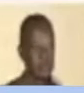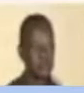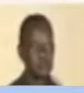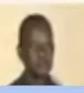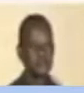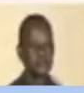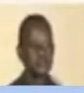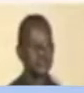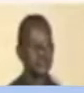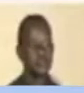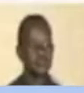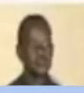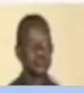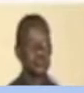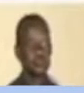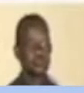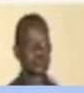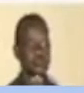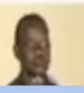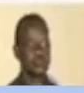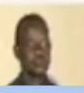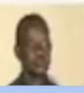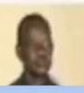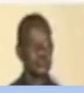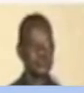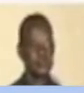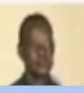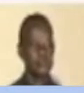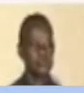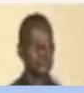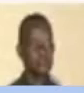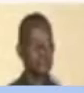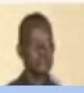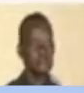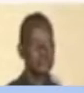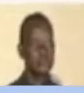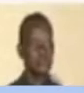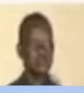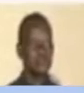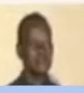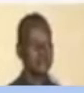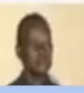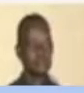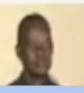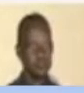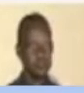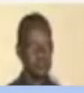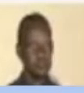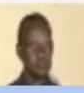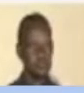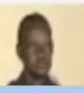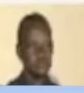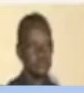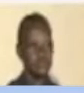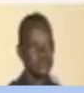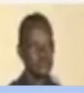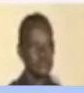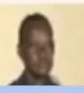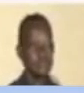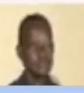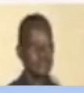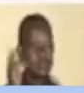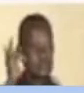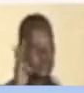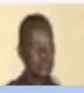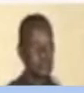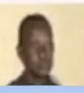for child protection and care management during COVID-19. The guidelines